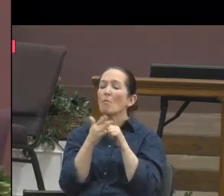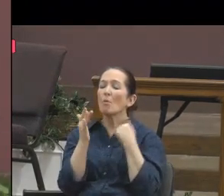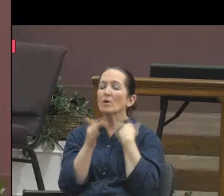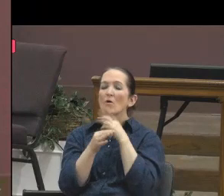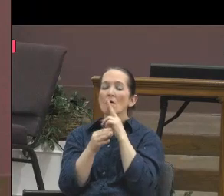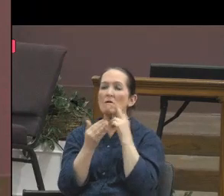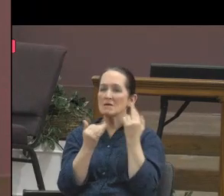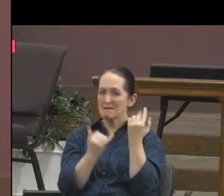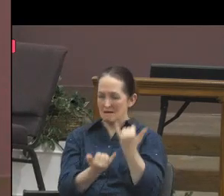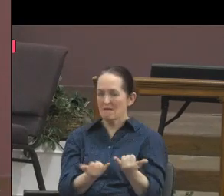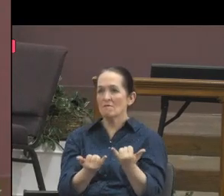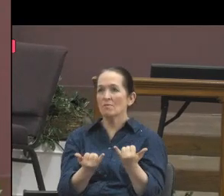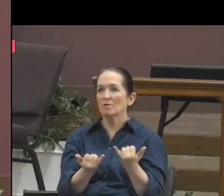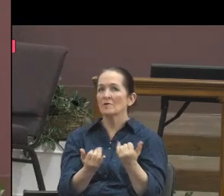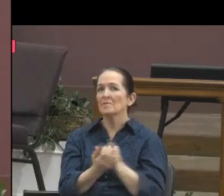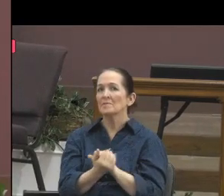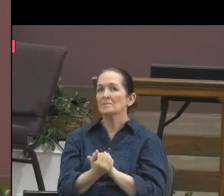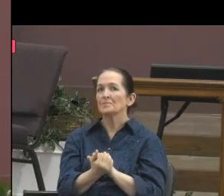are now.